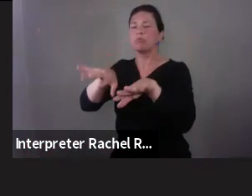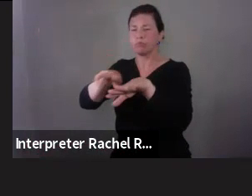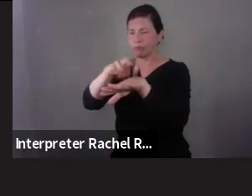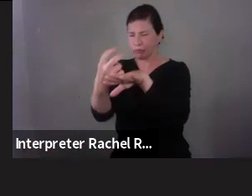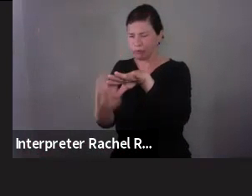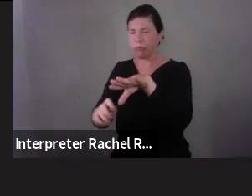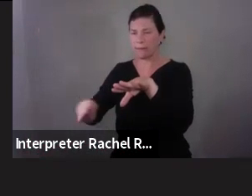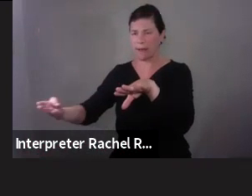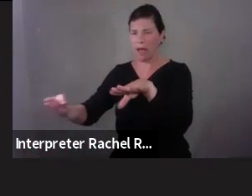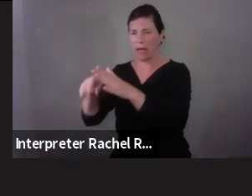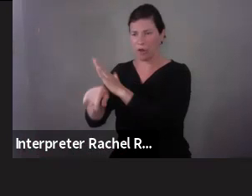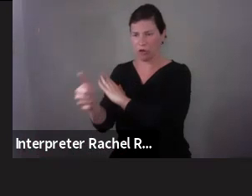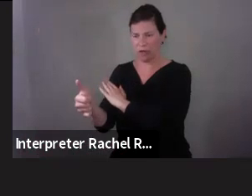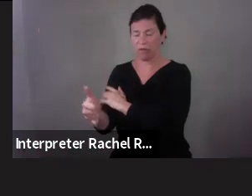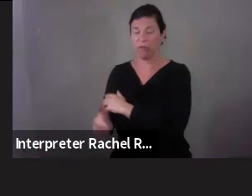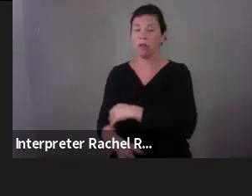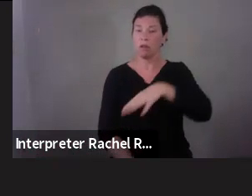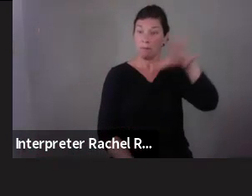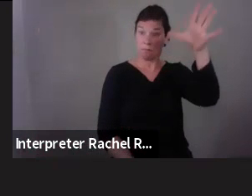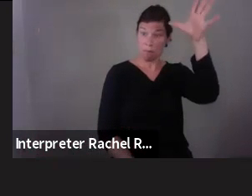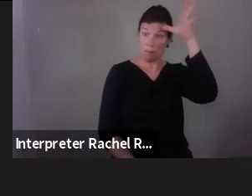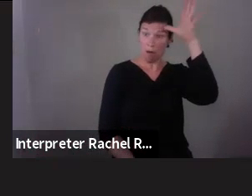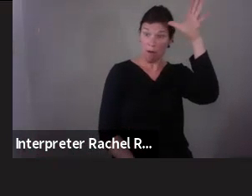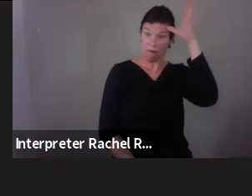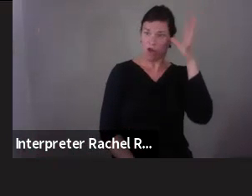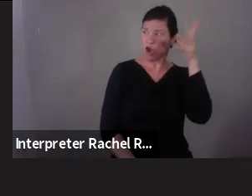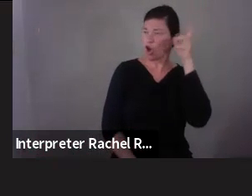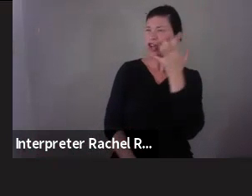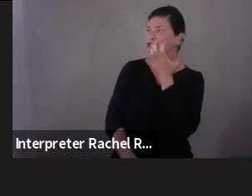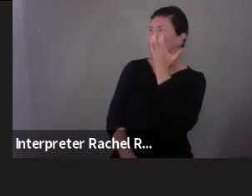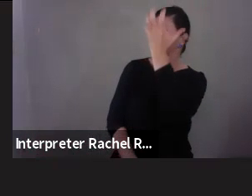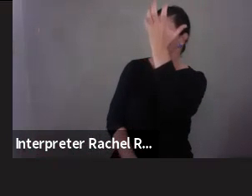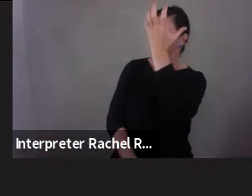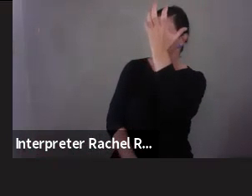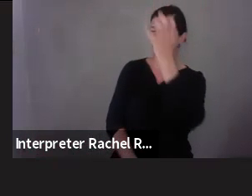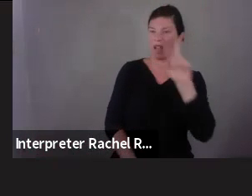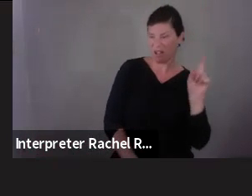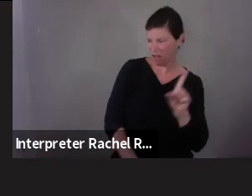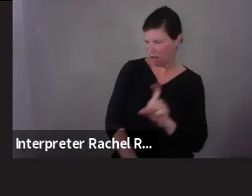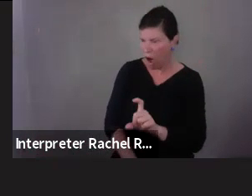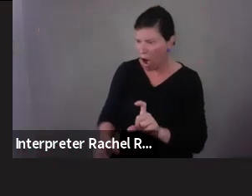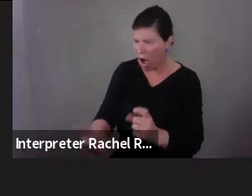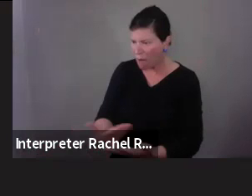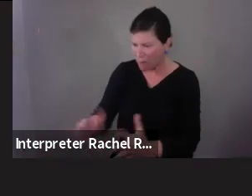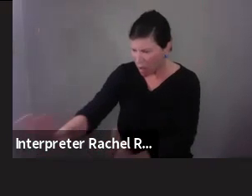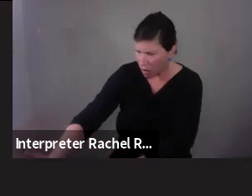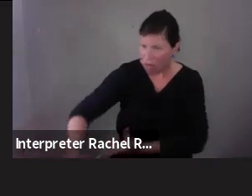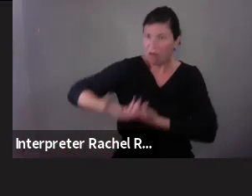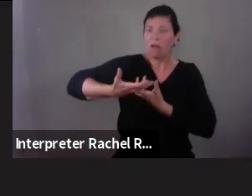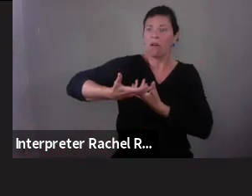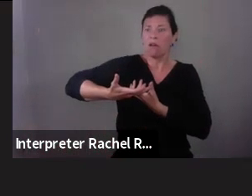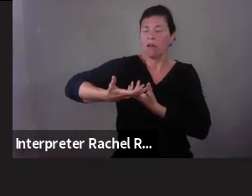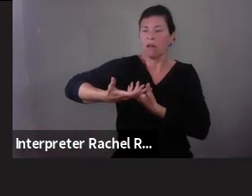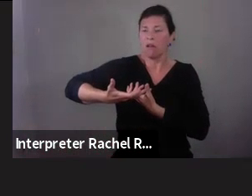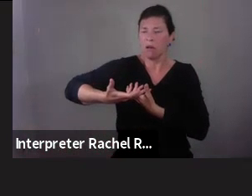But my father scooped me up. He heard the screams from the fire. So he came out, scooped me up out of the fire, put me in the front seat of